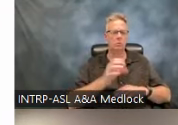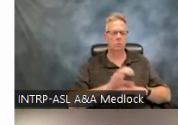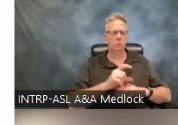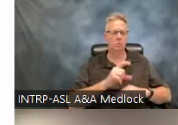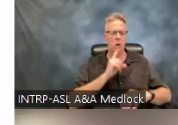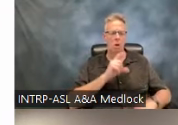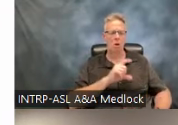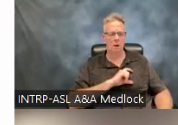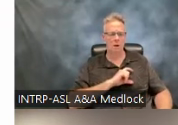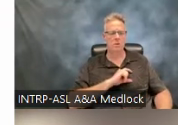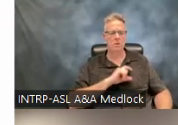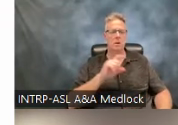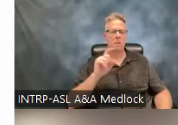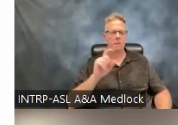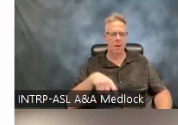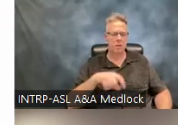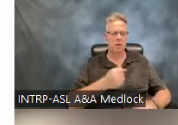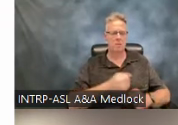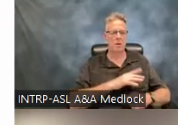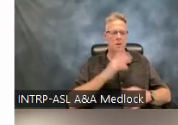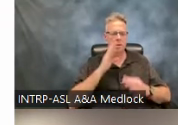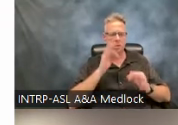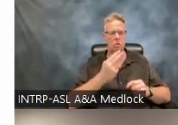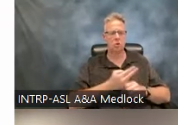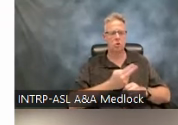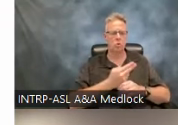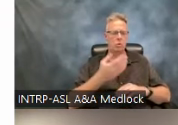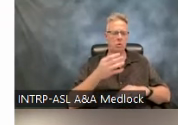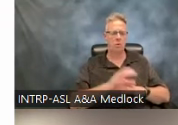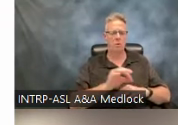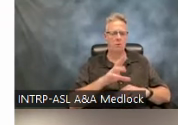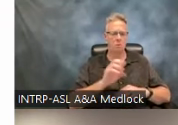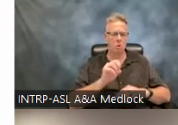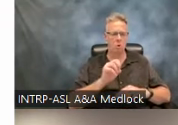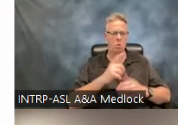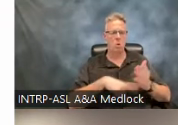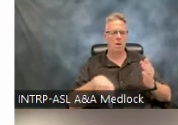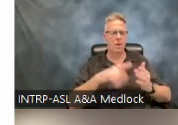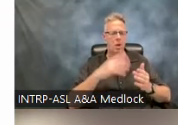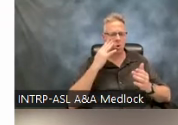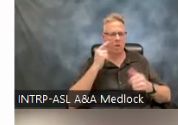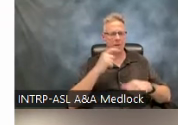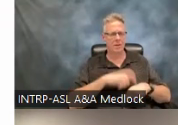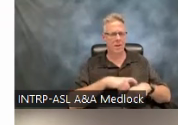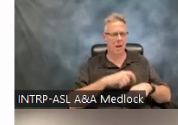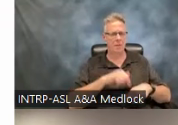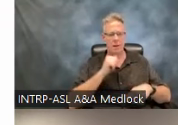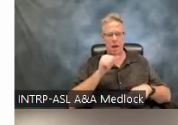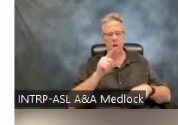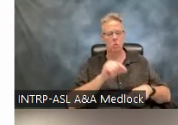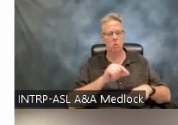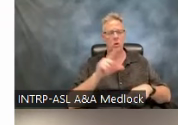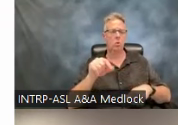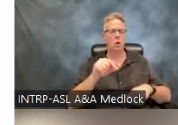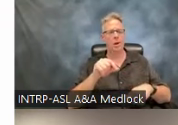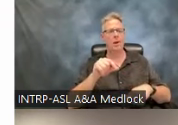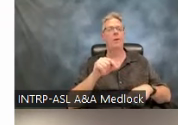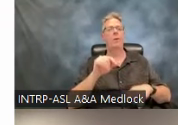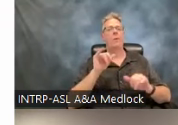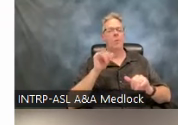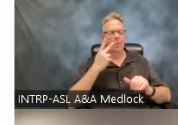to be basing their decision to use force on what they knew at the time, not on 20/20 hindsight. So